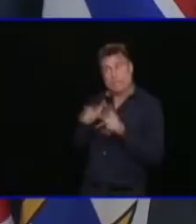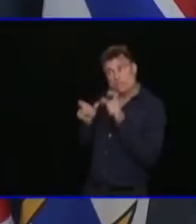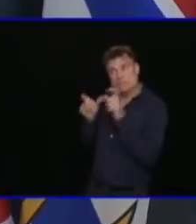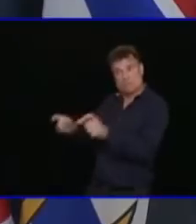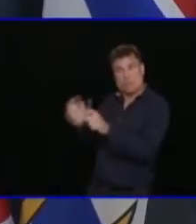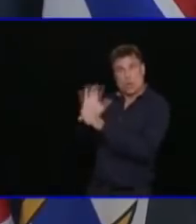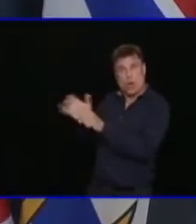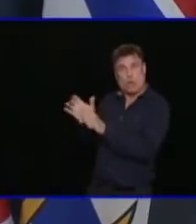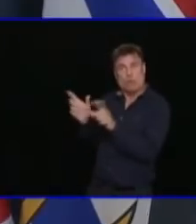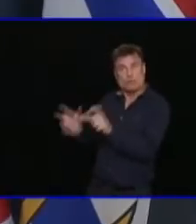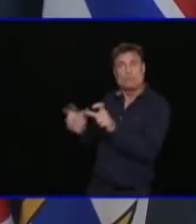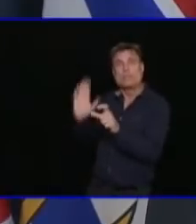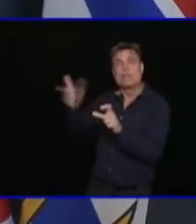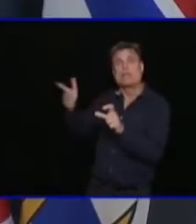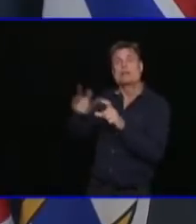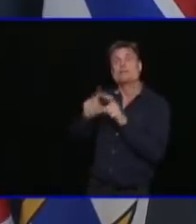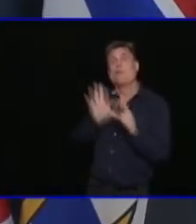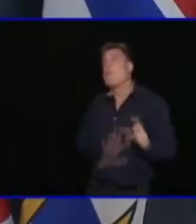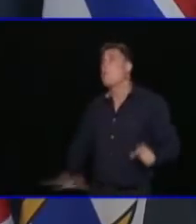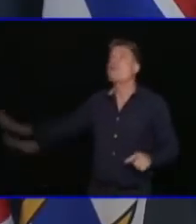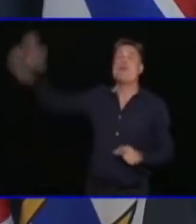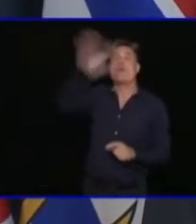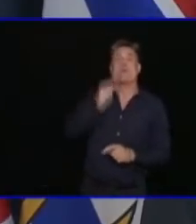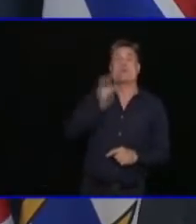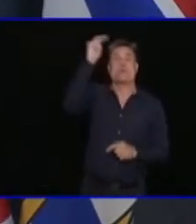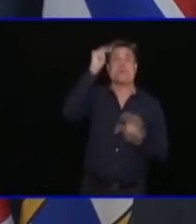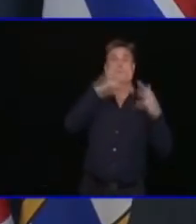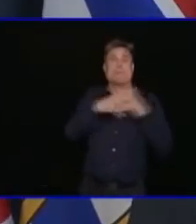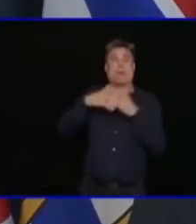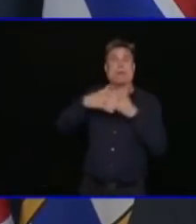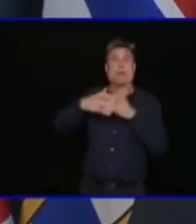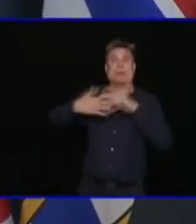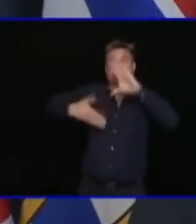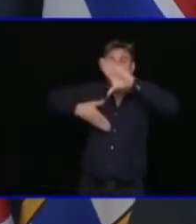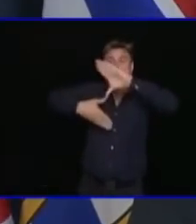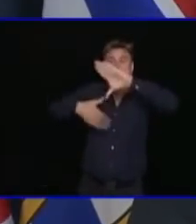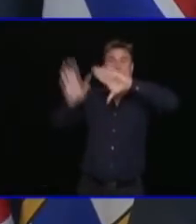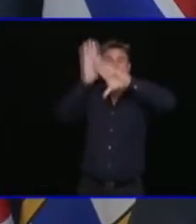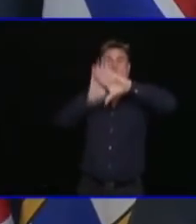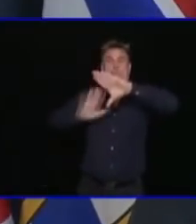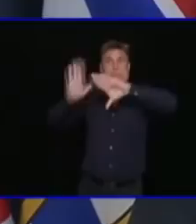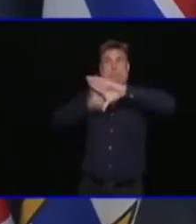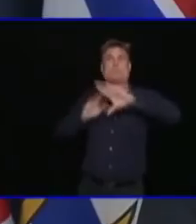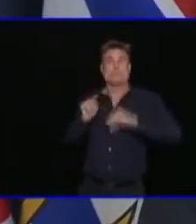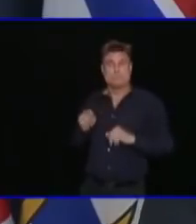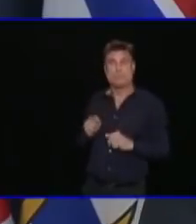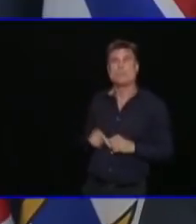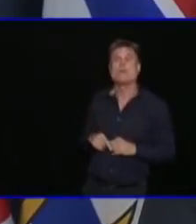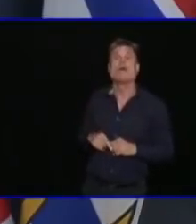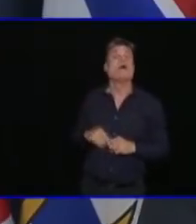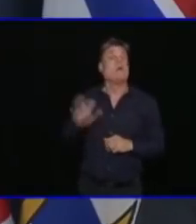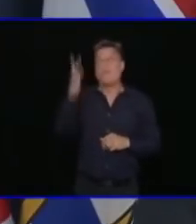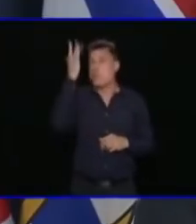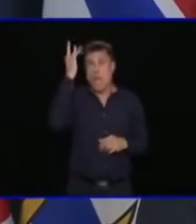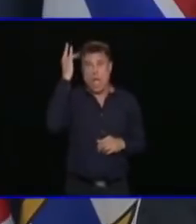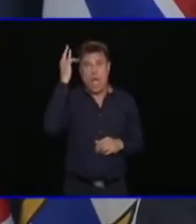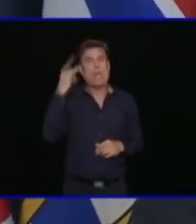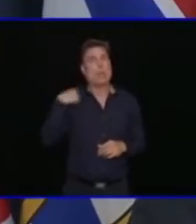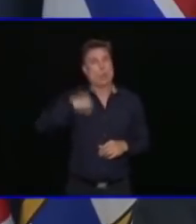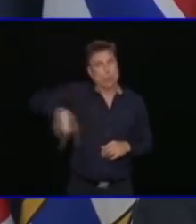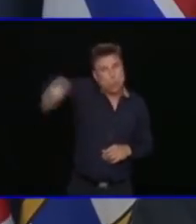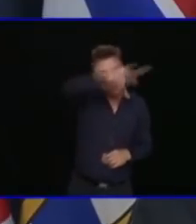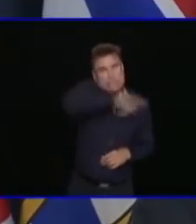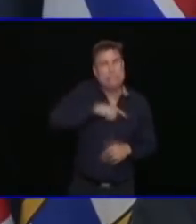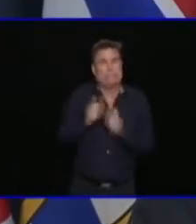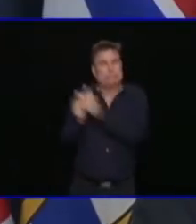significant accomplishment and one that we achieved through our individual and collective effort and commitment to stop the spread. On Friday, of course,